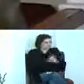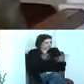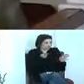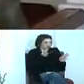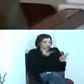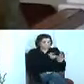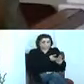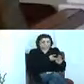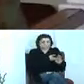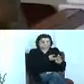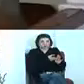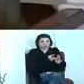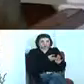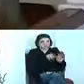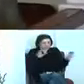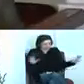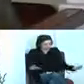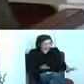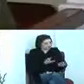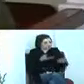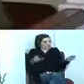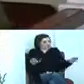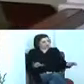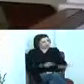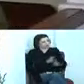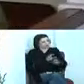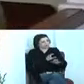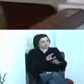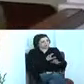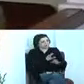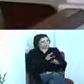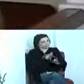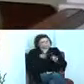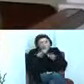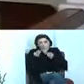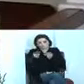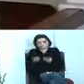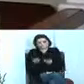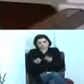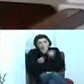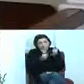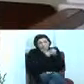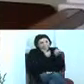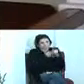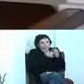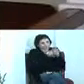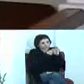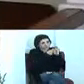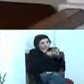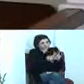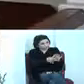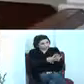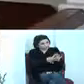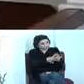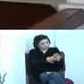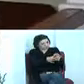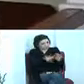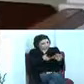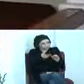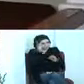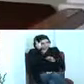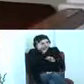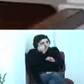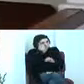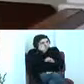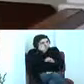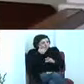participation in the actions that nourish and support our connection to our highest and our